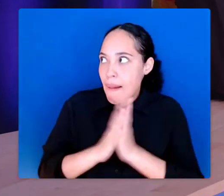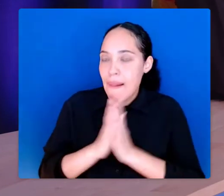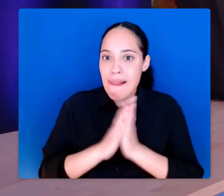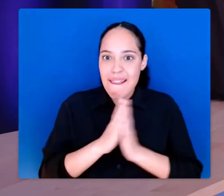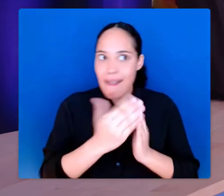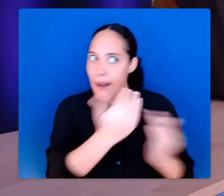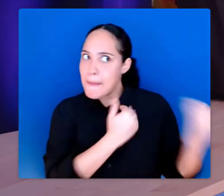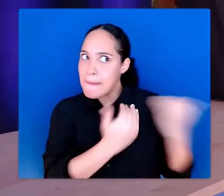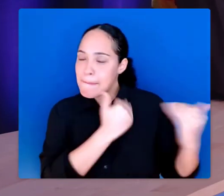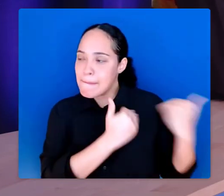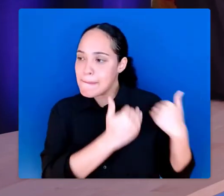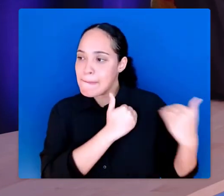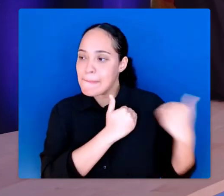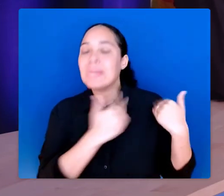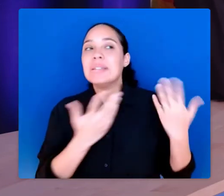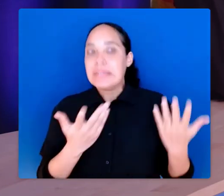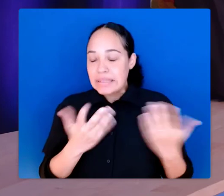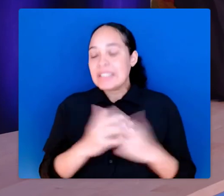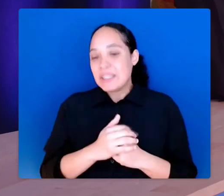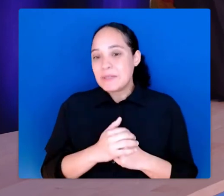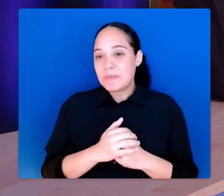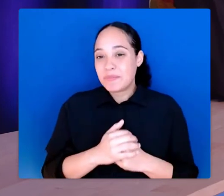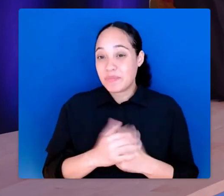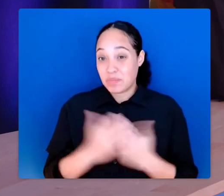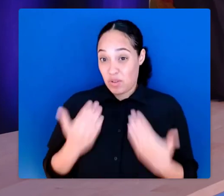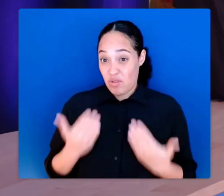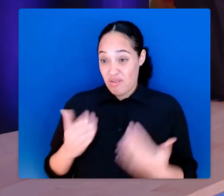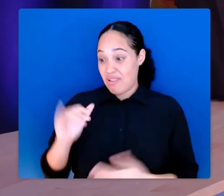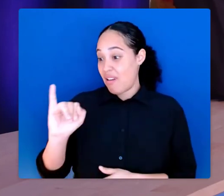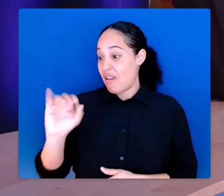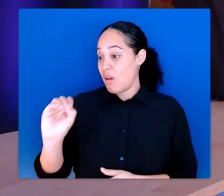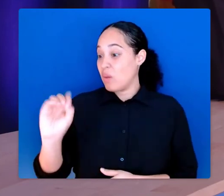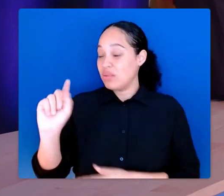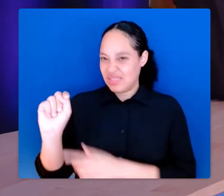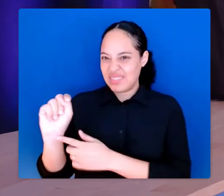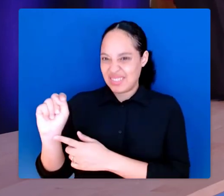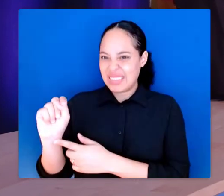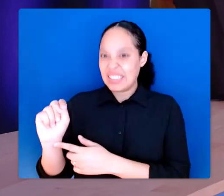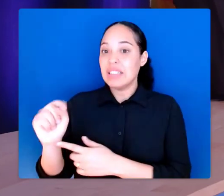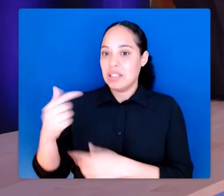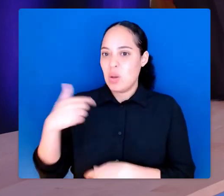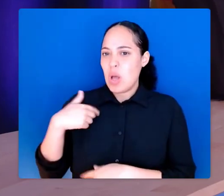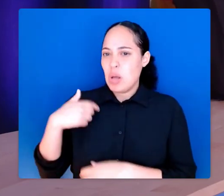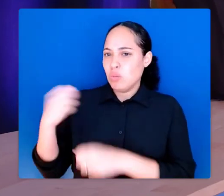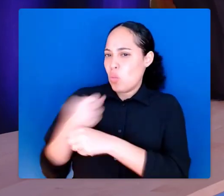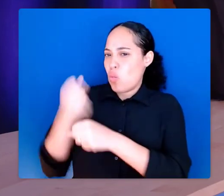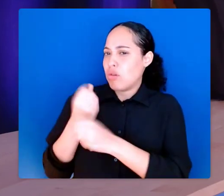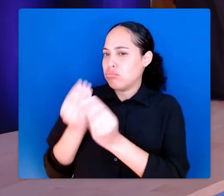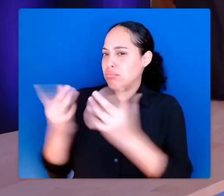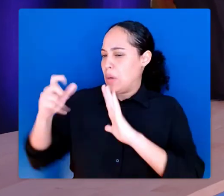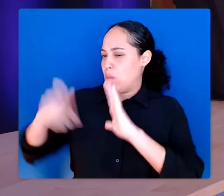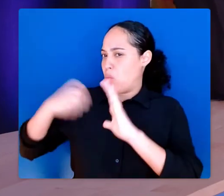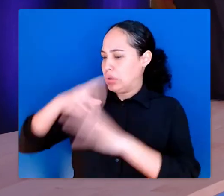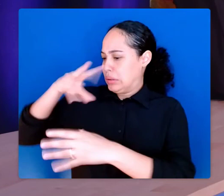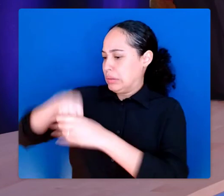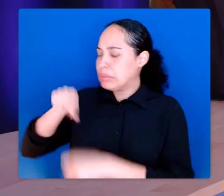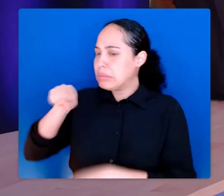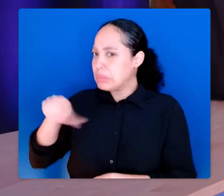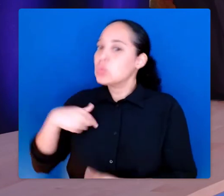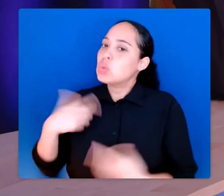now he's absolutely a top-notch data scientist, hacking away in Kaggle competitions and winning medals there. So